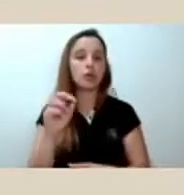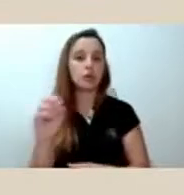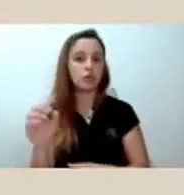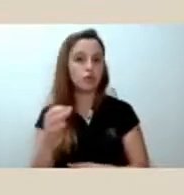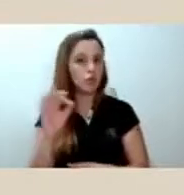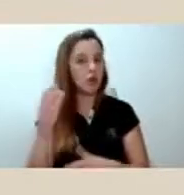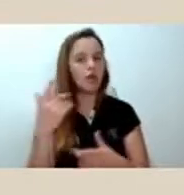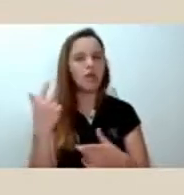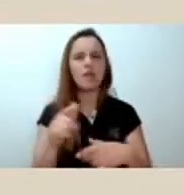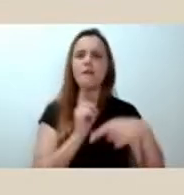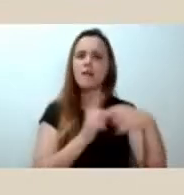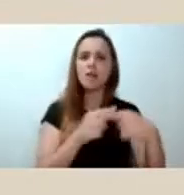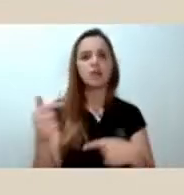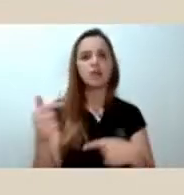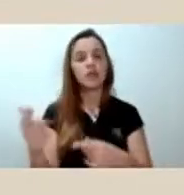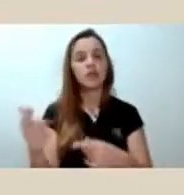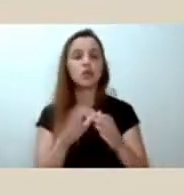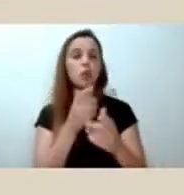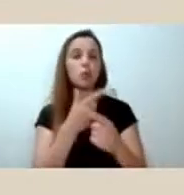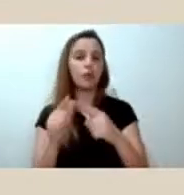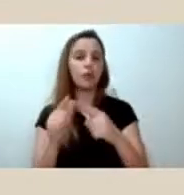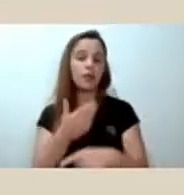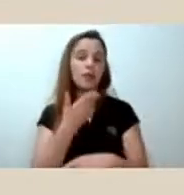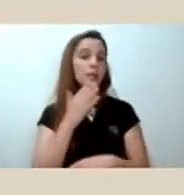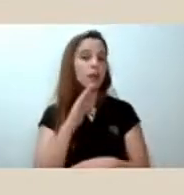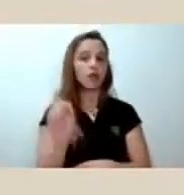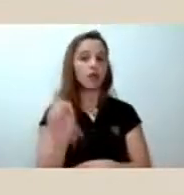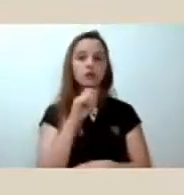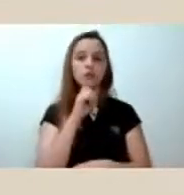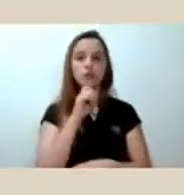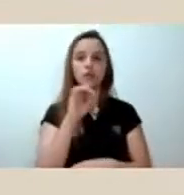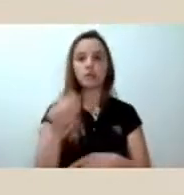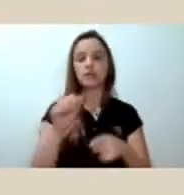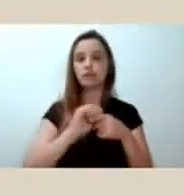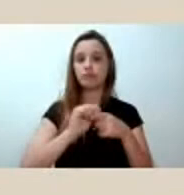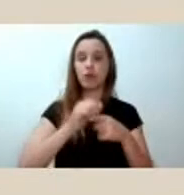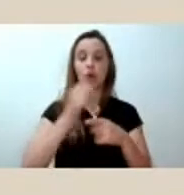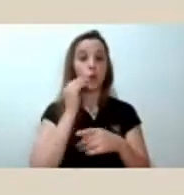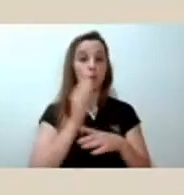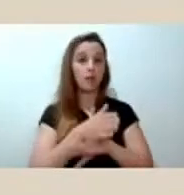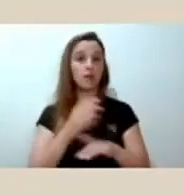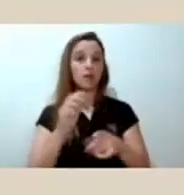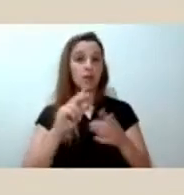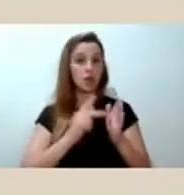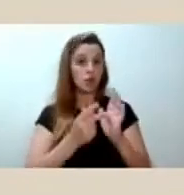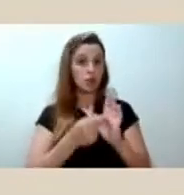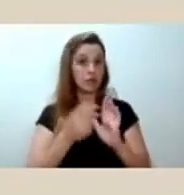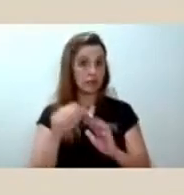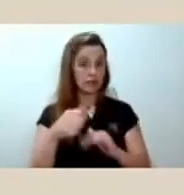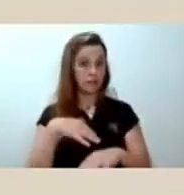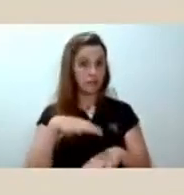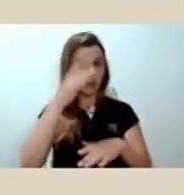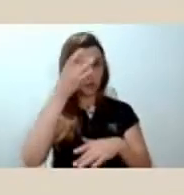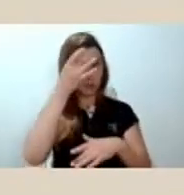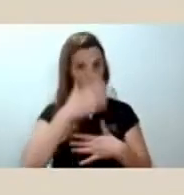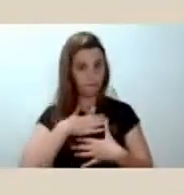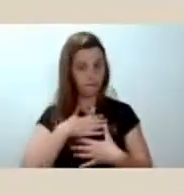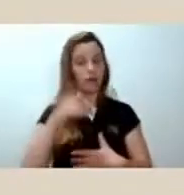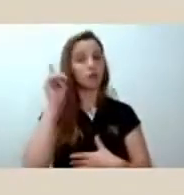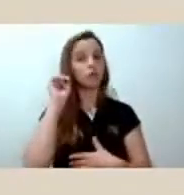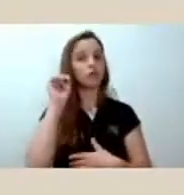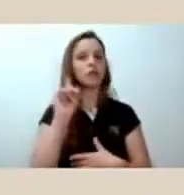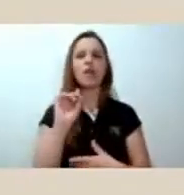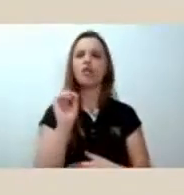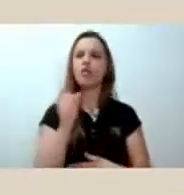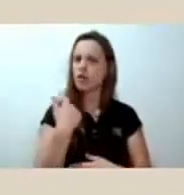different groups. And we can fix it with technology. But for me, the most important question is, should we?